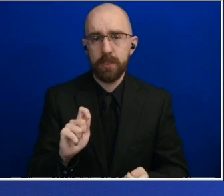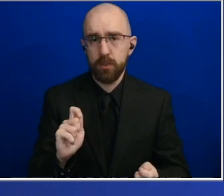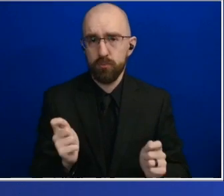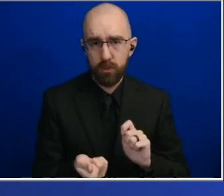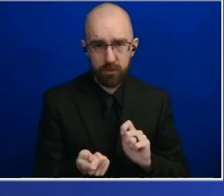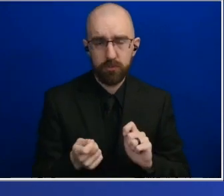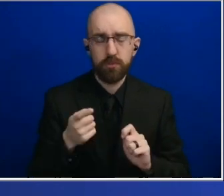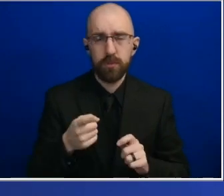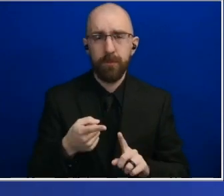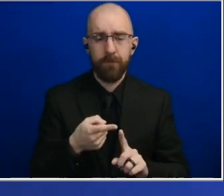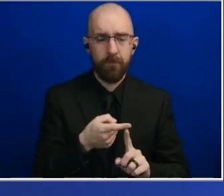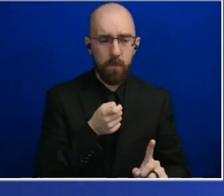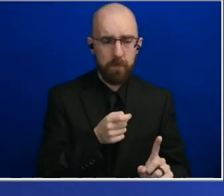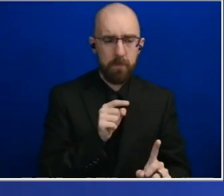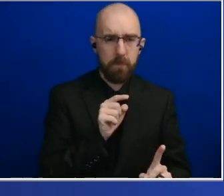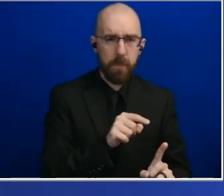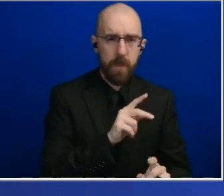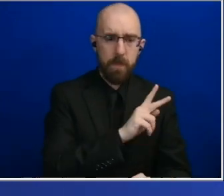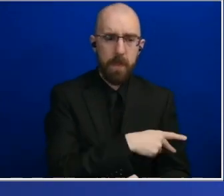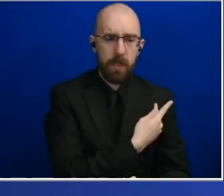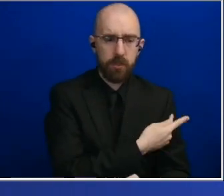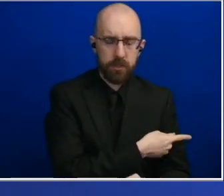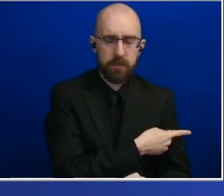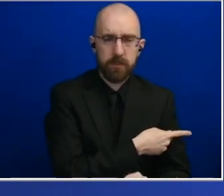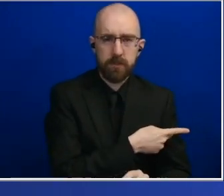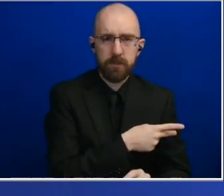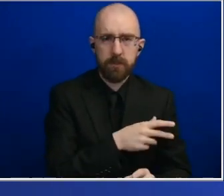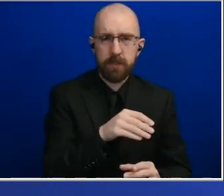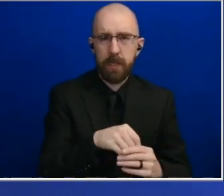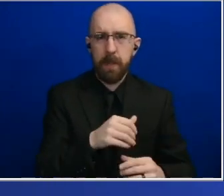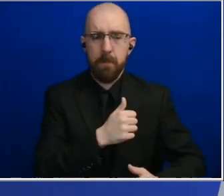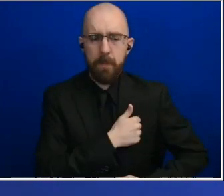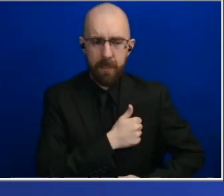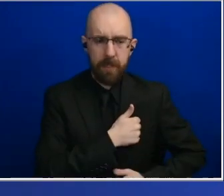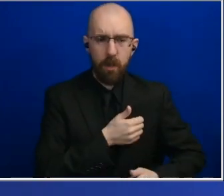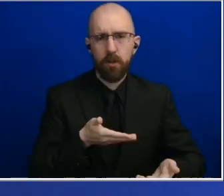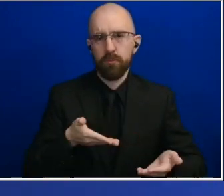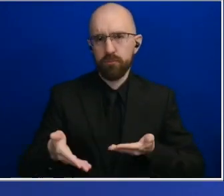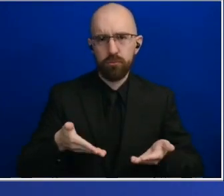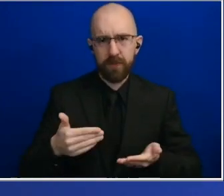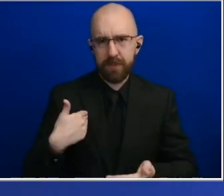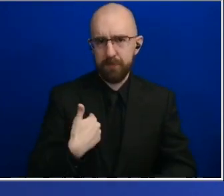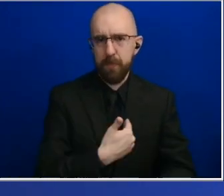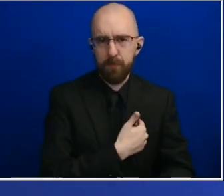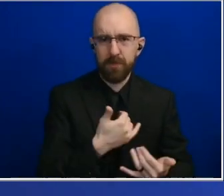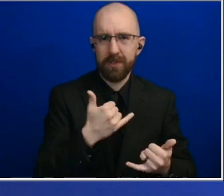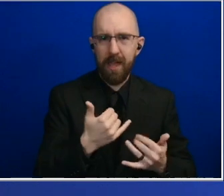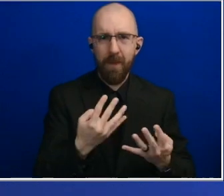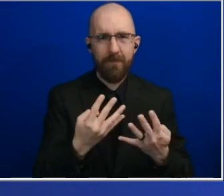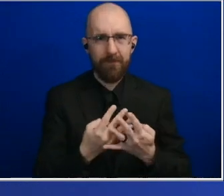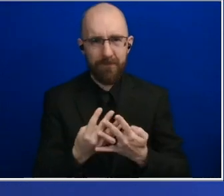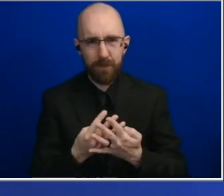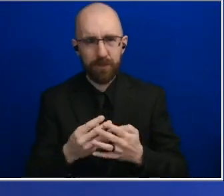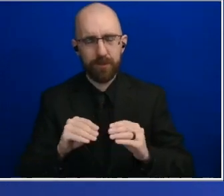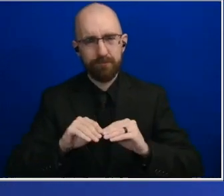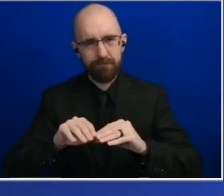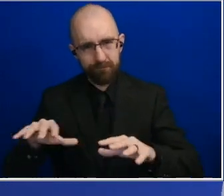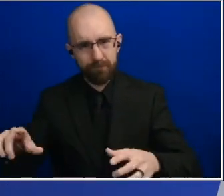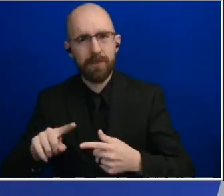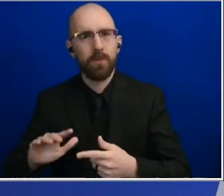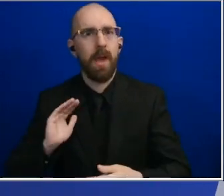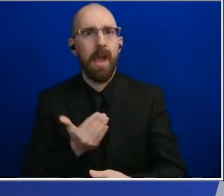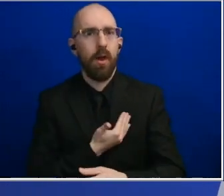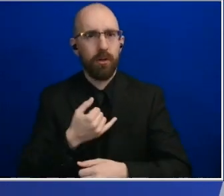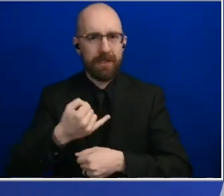from patients in military service members, and now this has kind of filtered out into our institutions. And I think it's